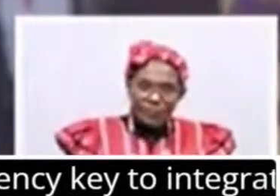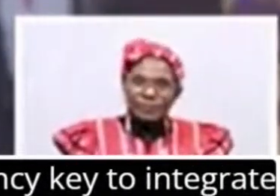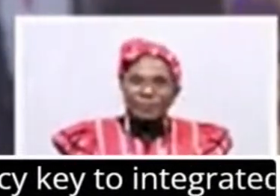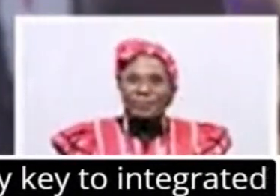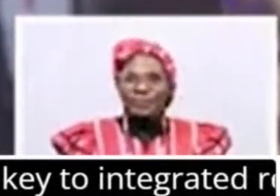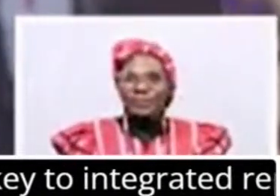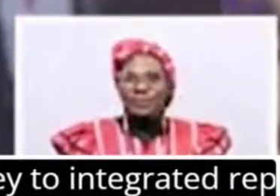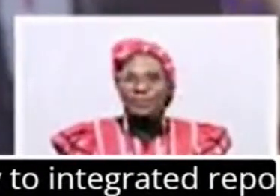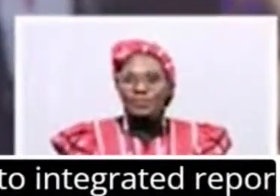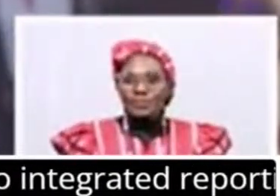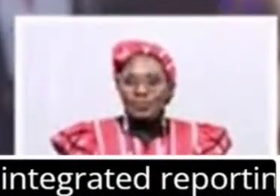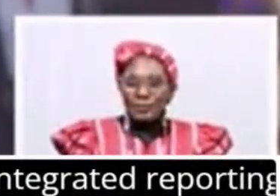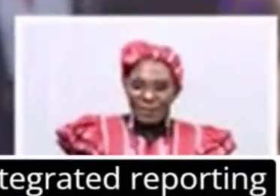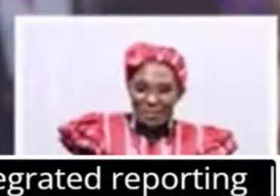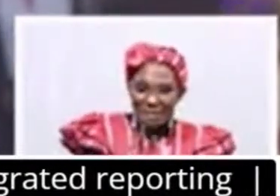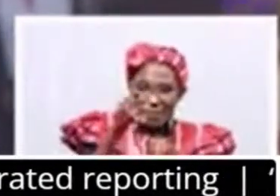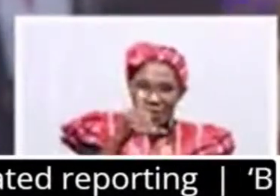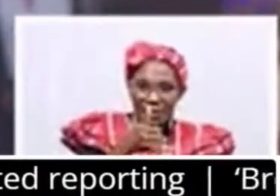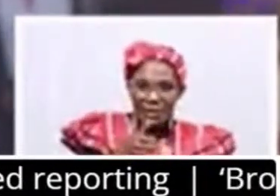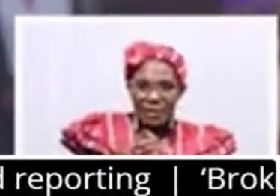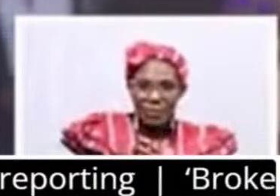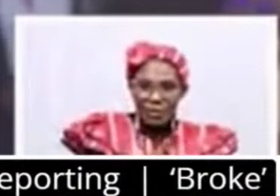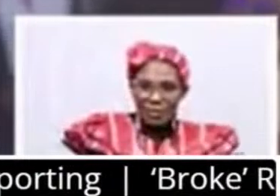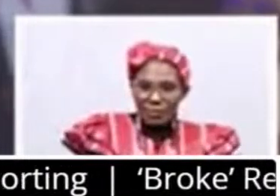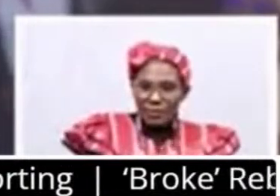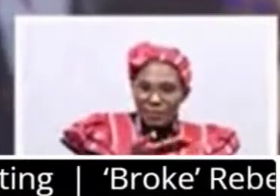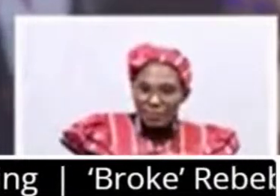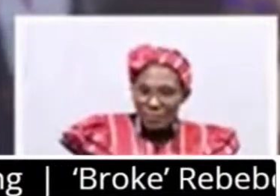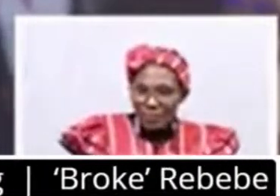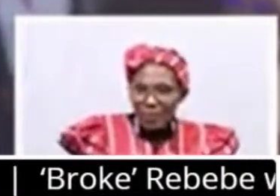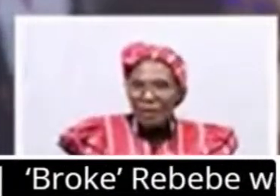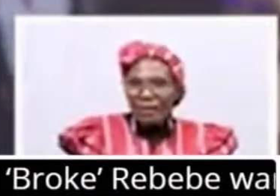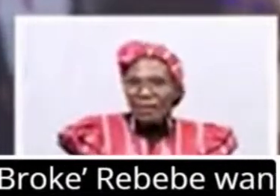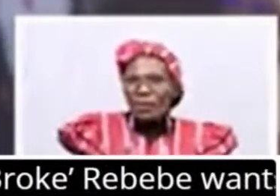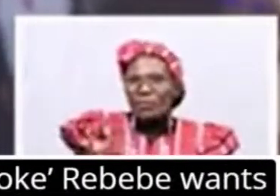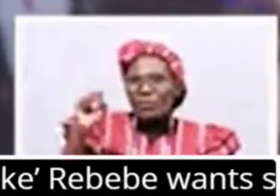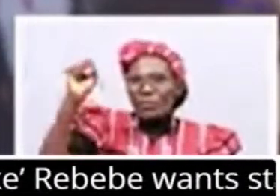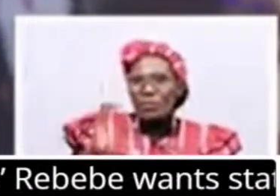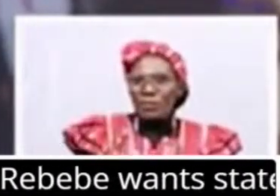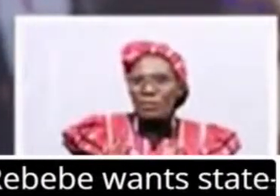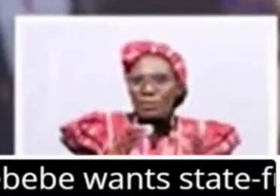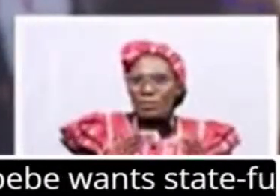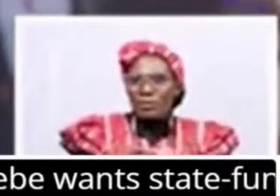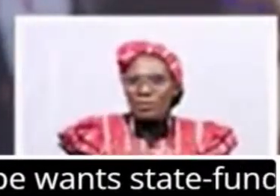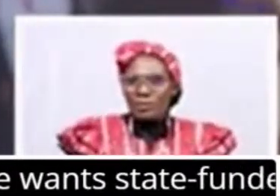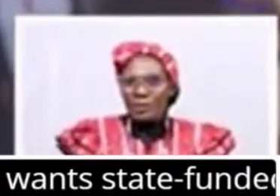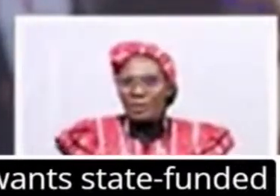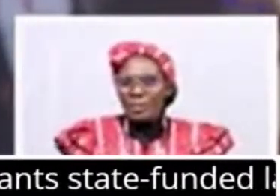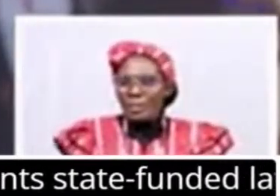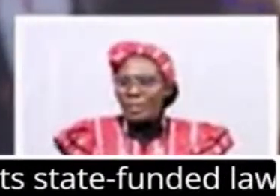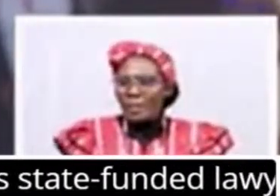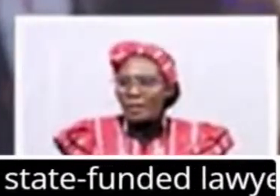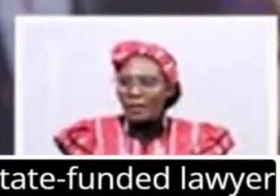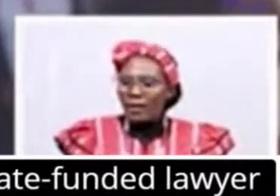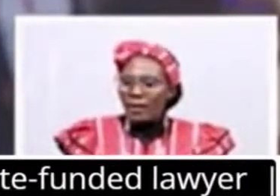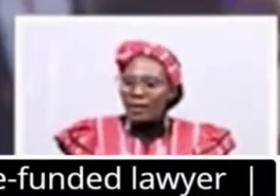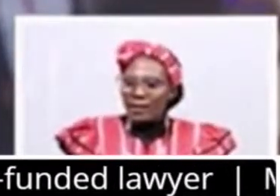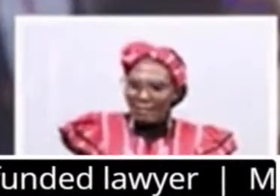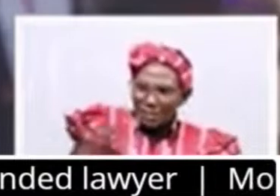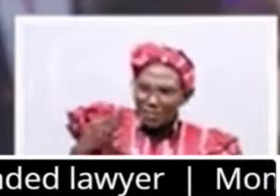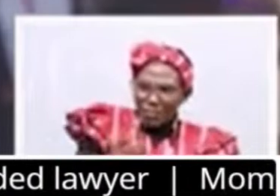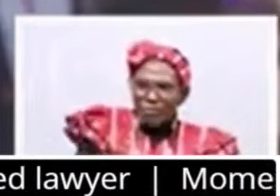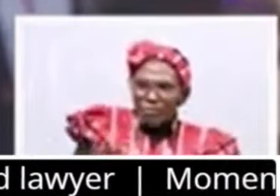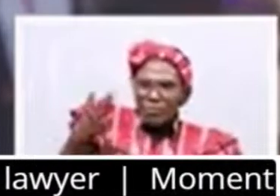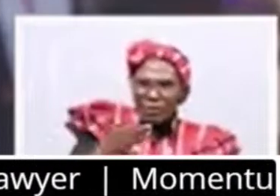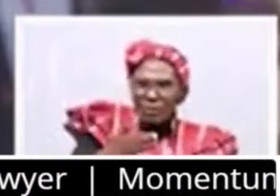It was here in the Zambezi region that the SWAPO parties, Swala operatives,